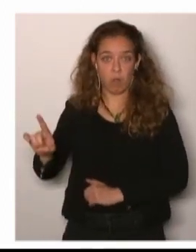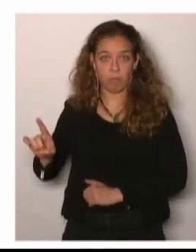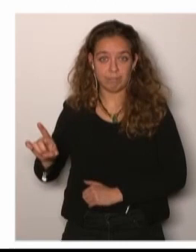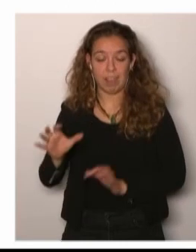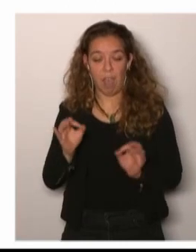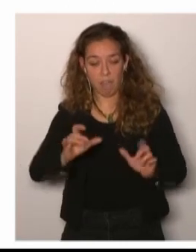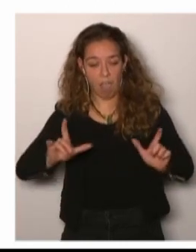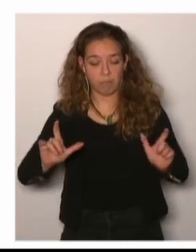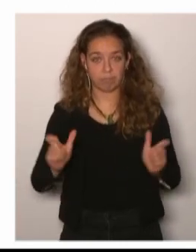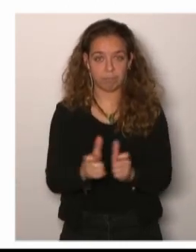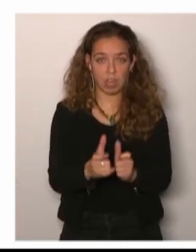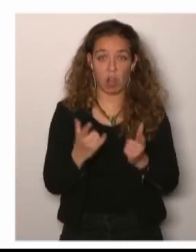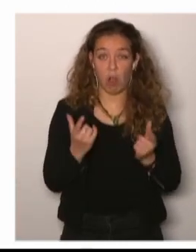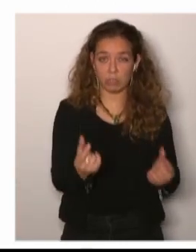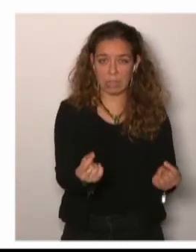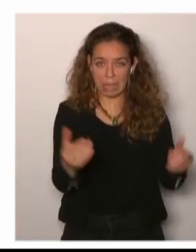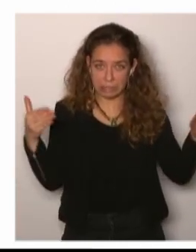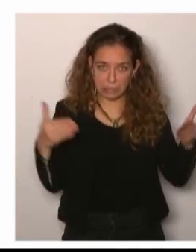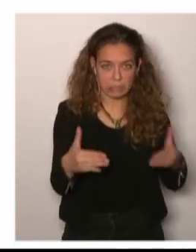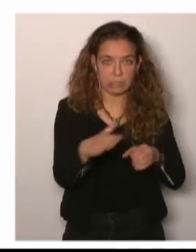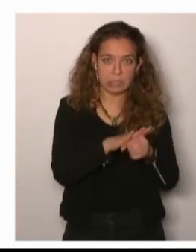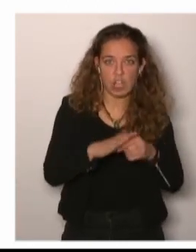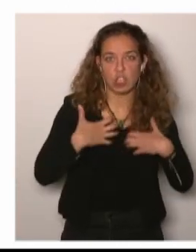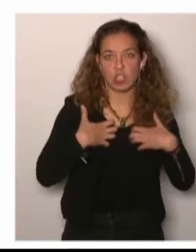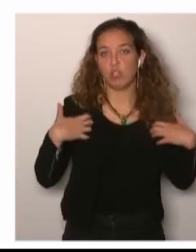there's a lot more to it than just science.